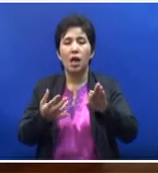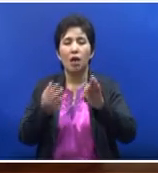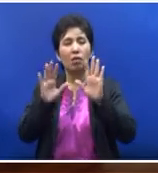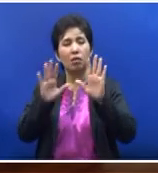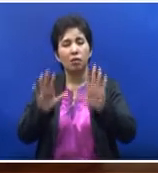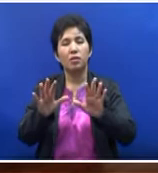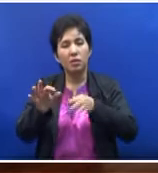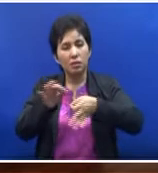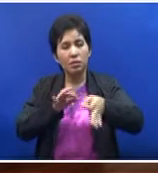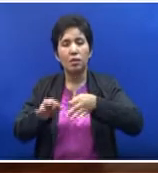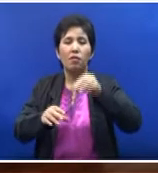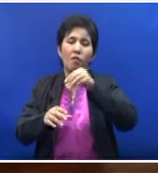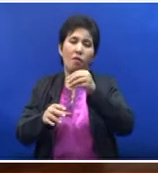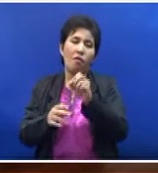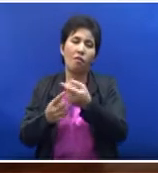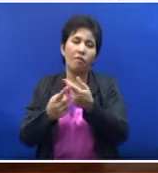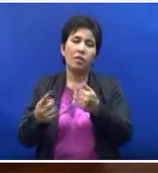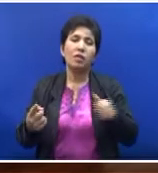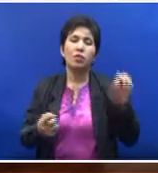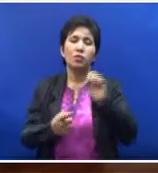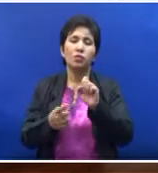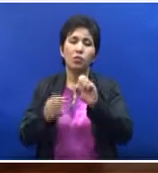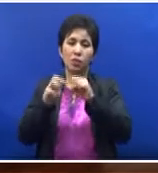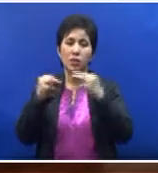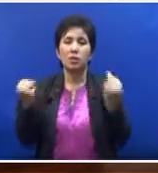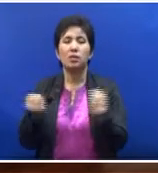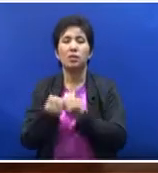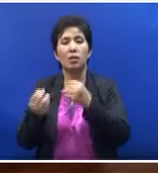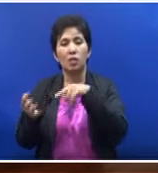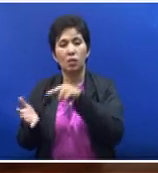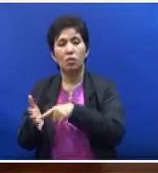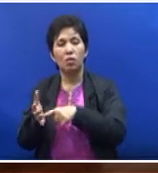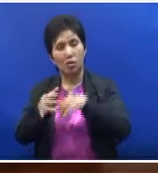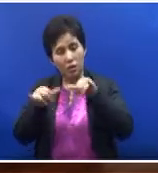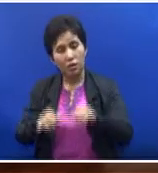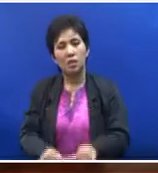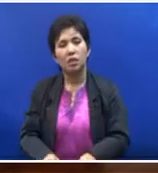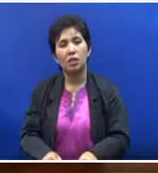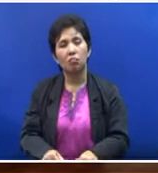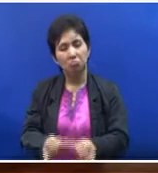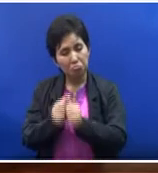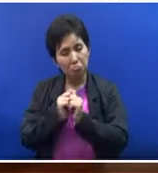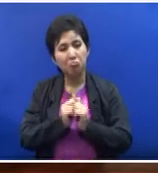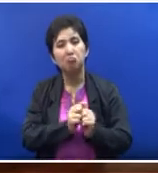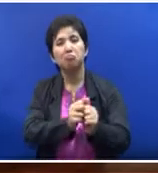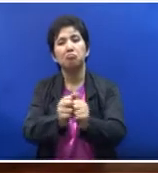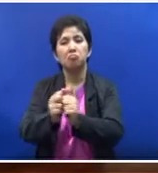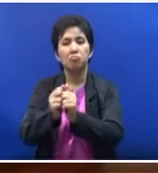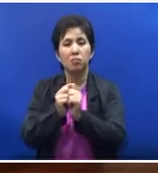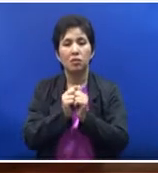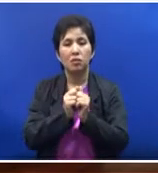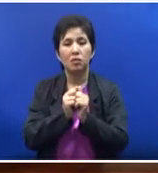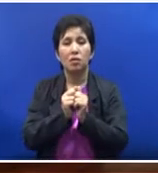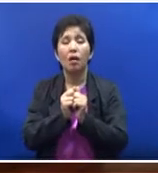the society. Okay, so he really mingled with the people. He stayed together until he